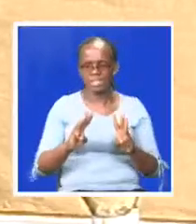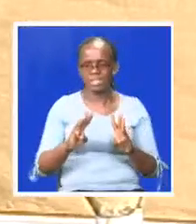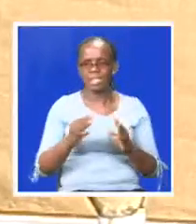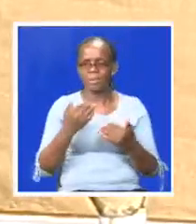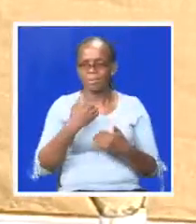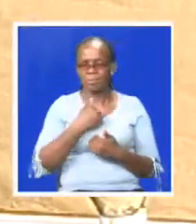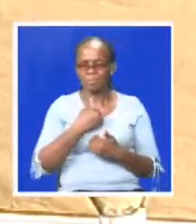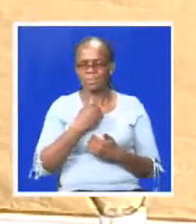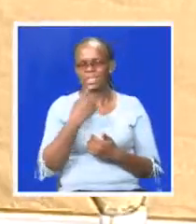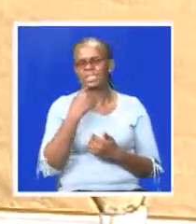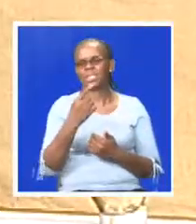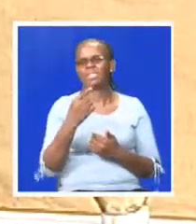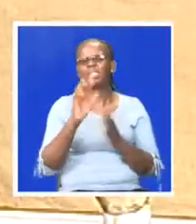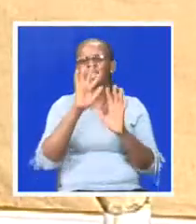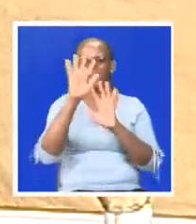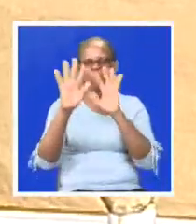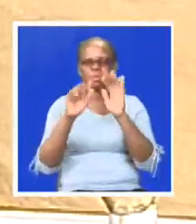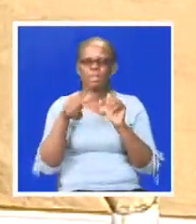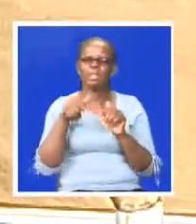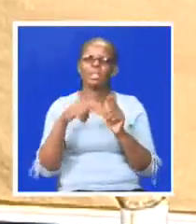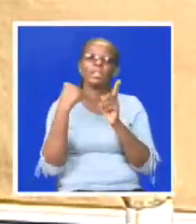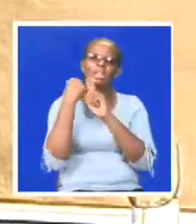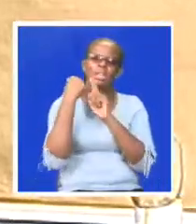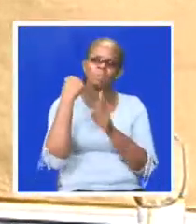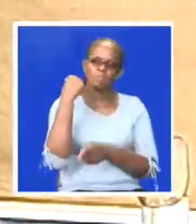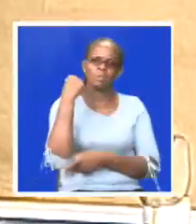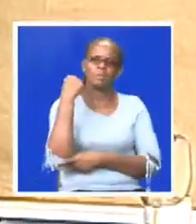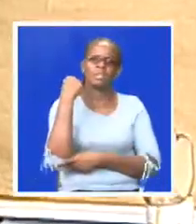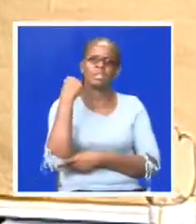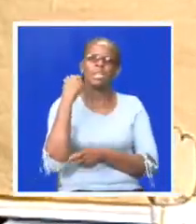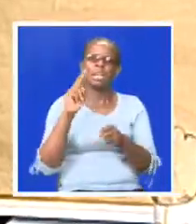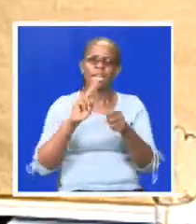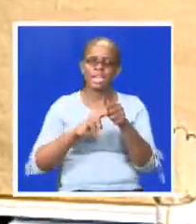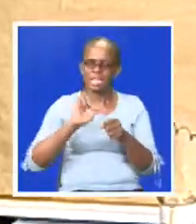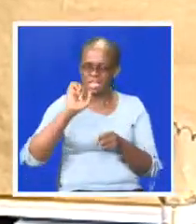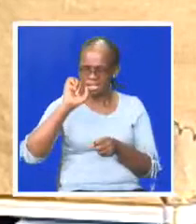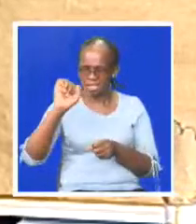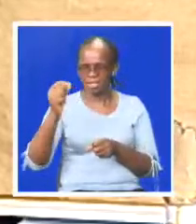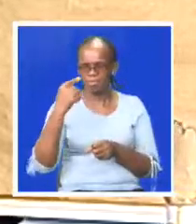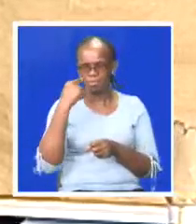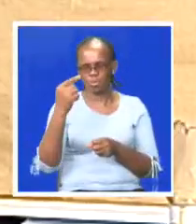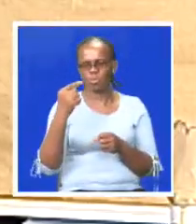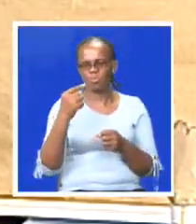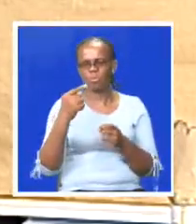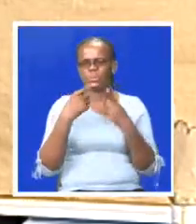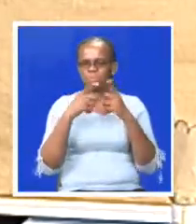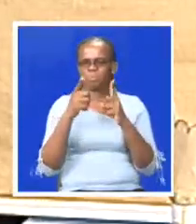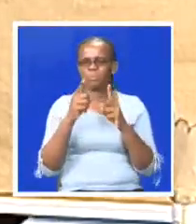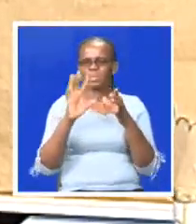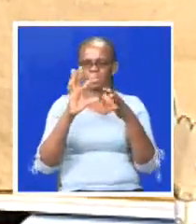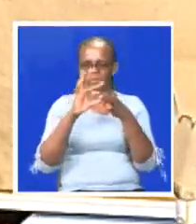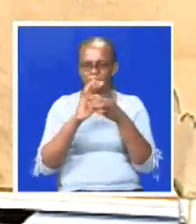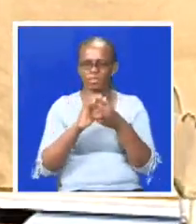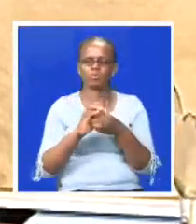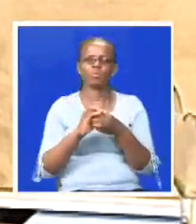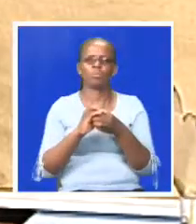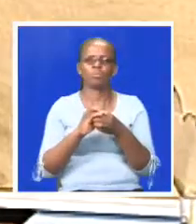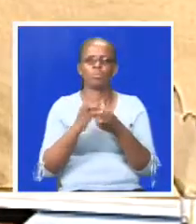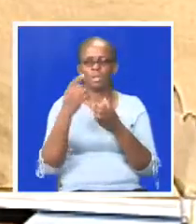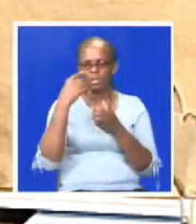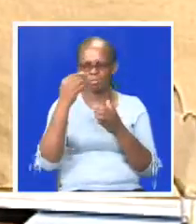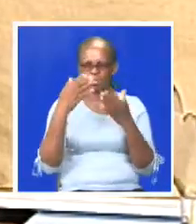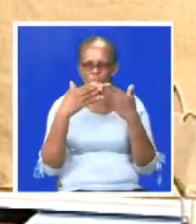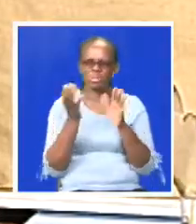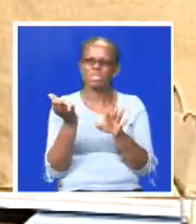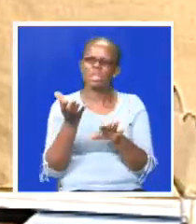is the weather where I am today, and you're going to look through your windows and see how is the weather where you are today. So let us quickly look